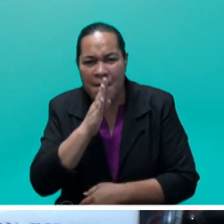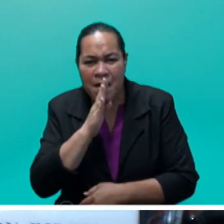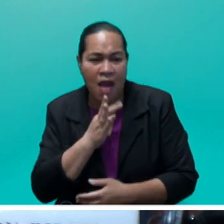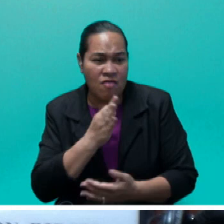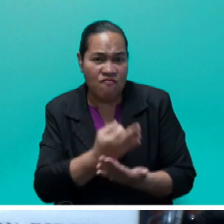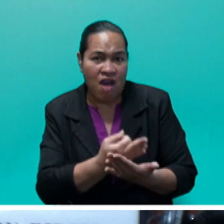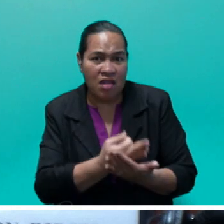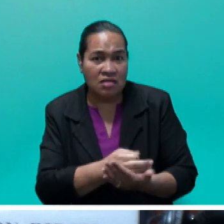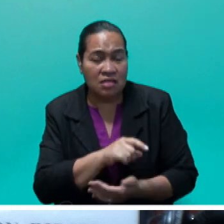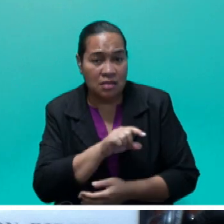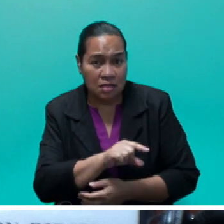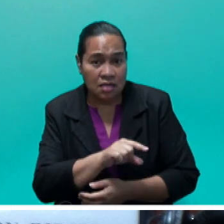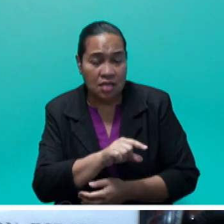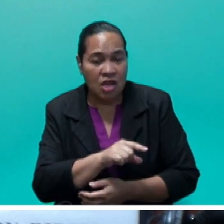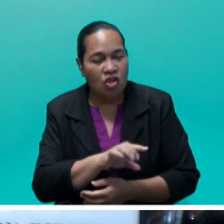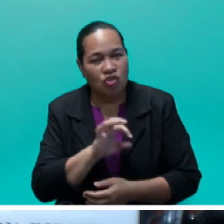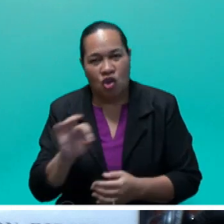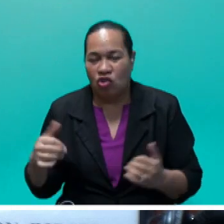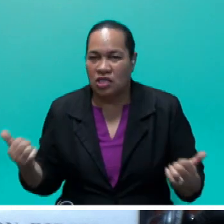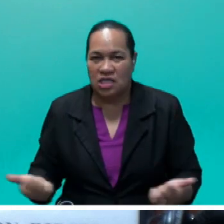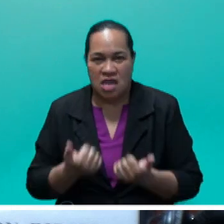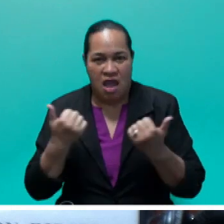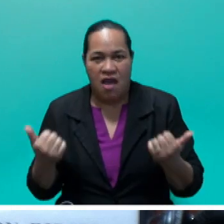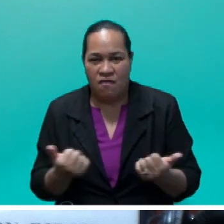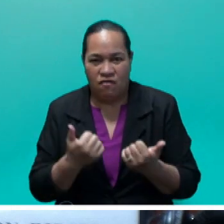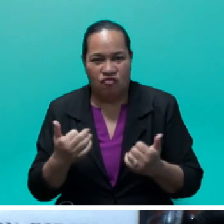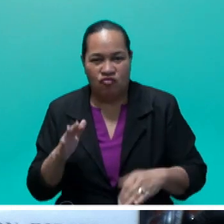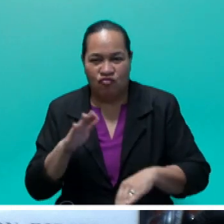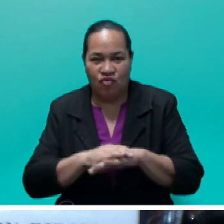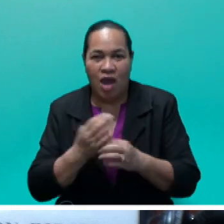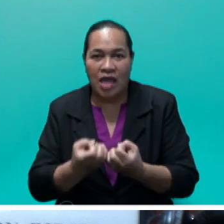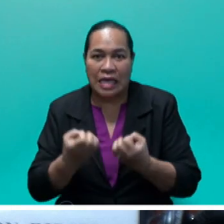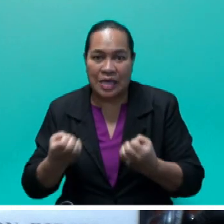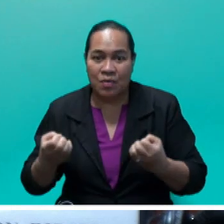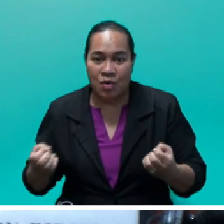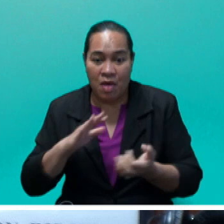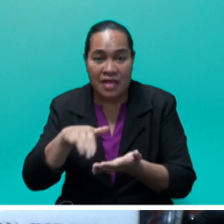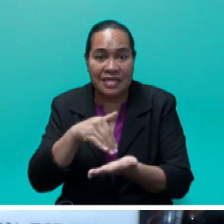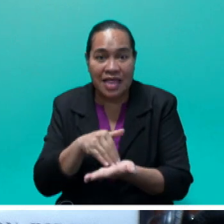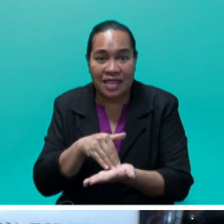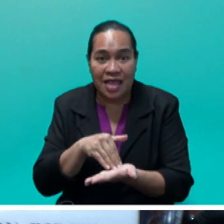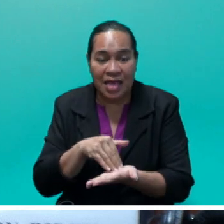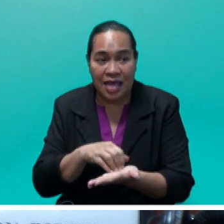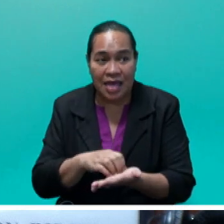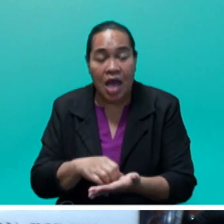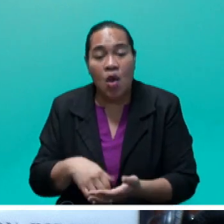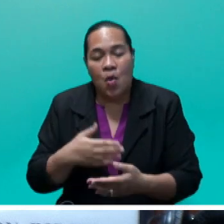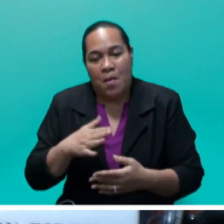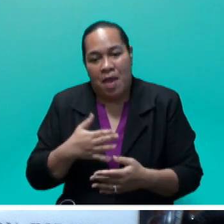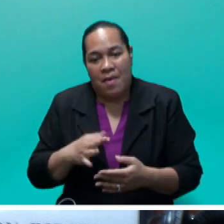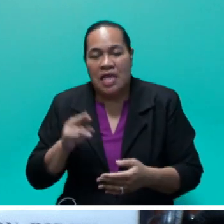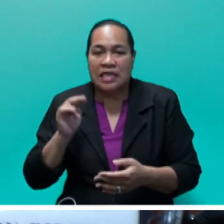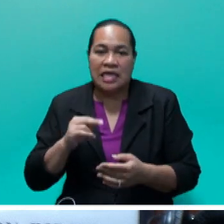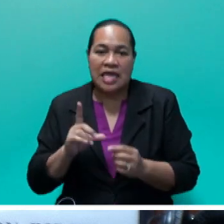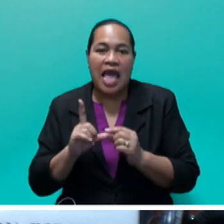funds, it's not enough to fully equip the center, which we might need additional